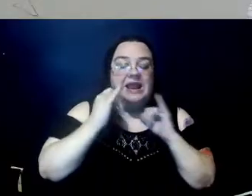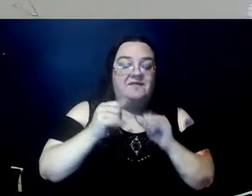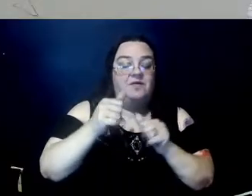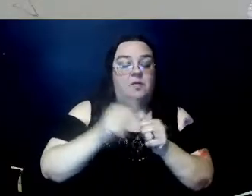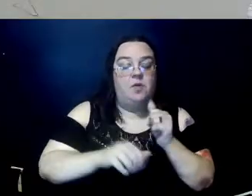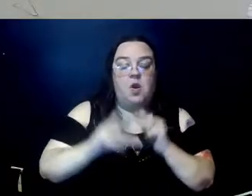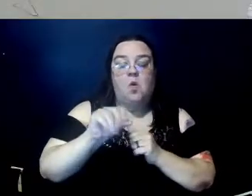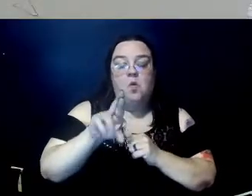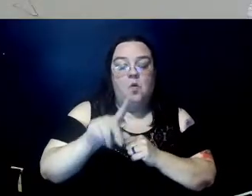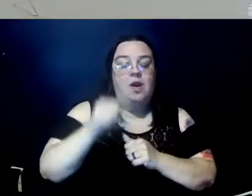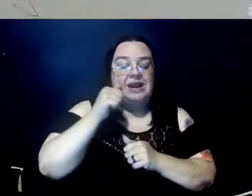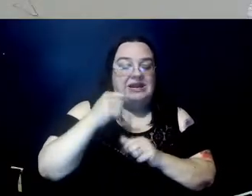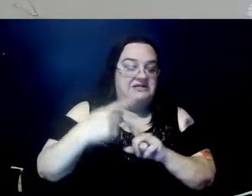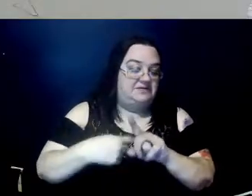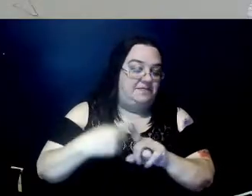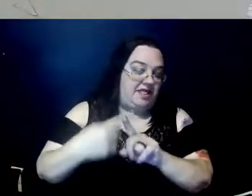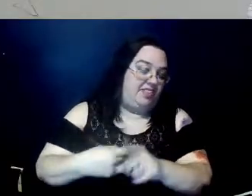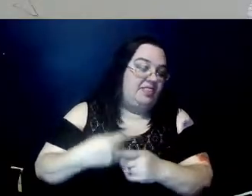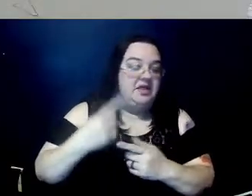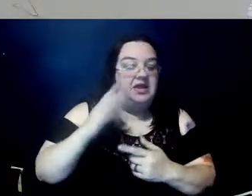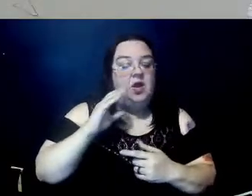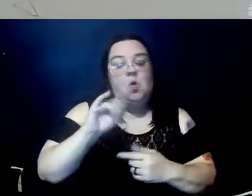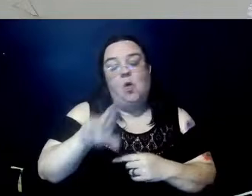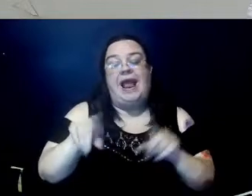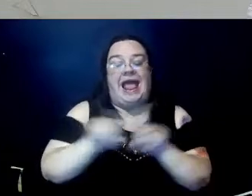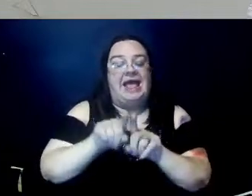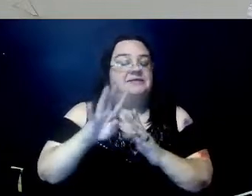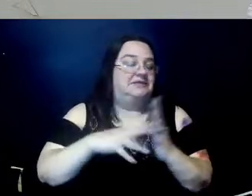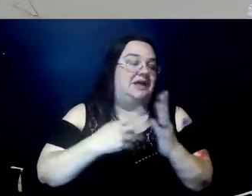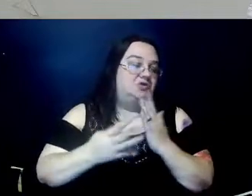month, or as scheduling allows.